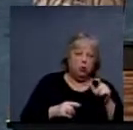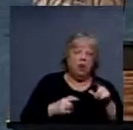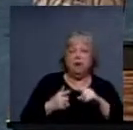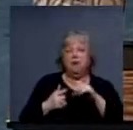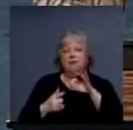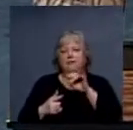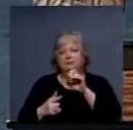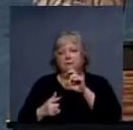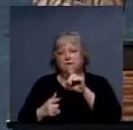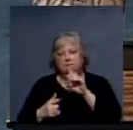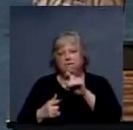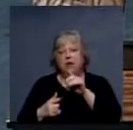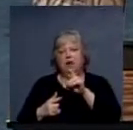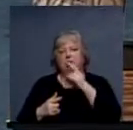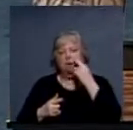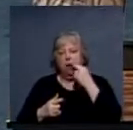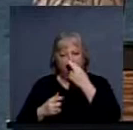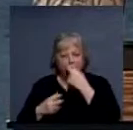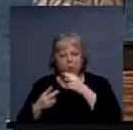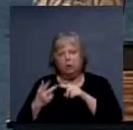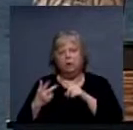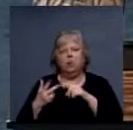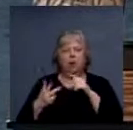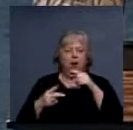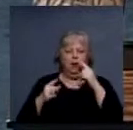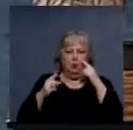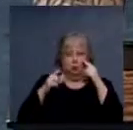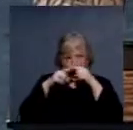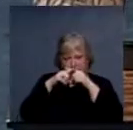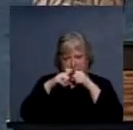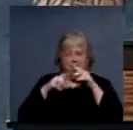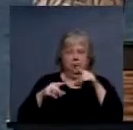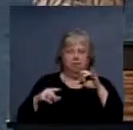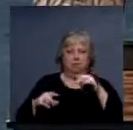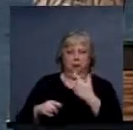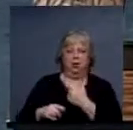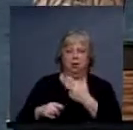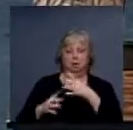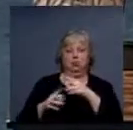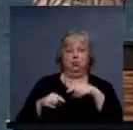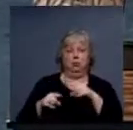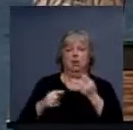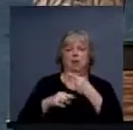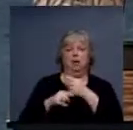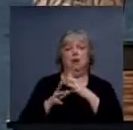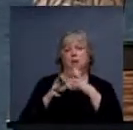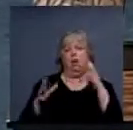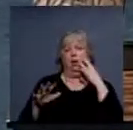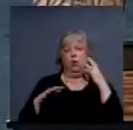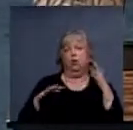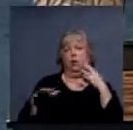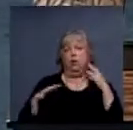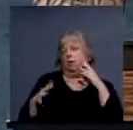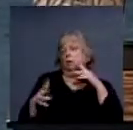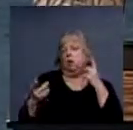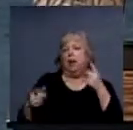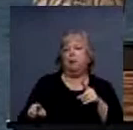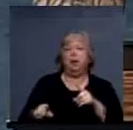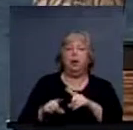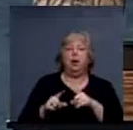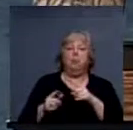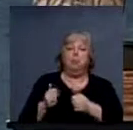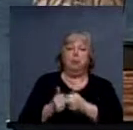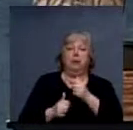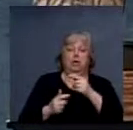Cross-Eyed Pig, and there's a lot of noise over there during the day. It's going to happen, but mainly at night. And one thing that I did note, that